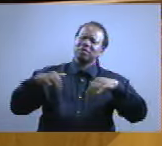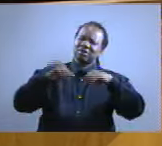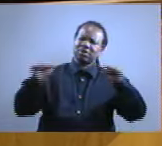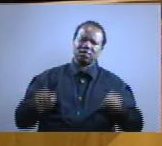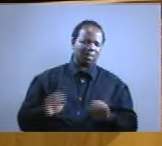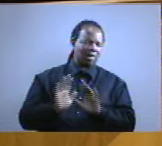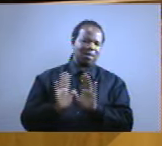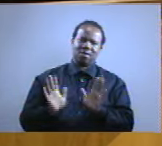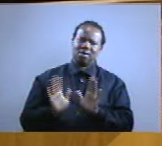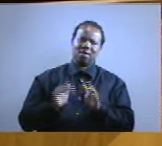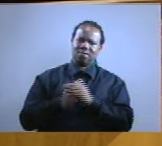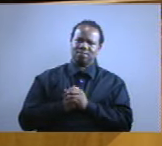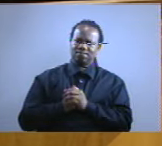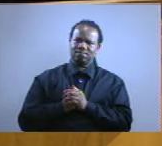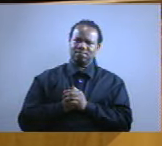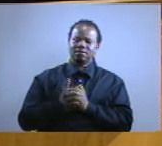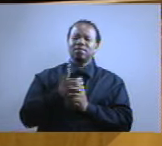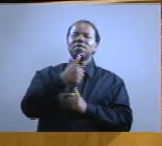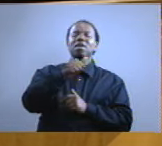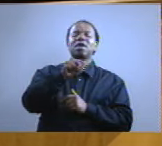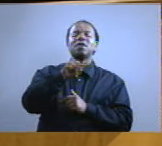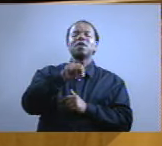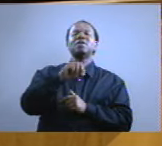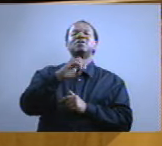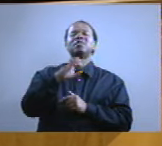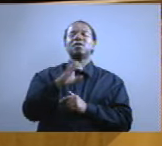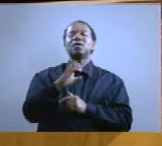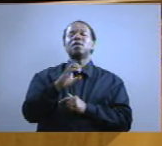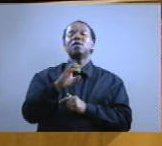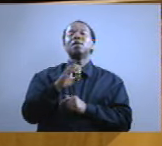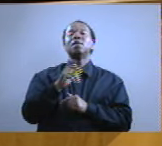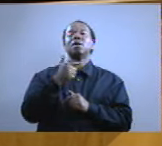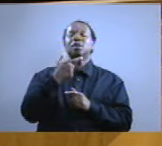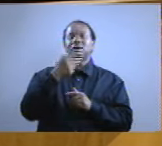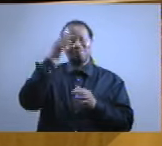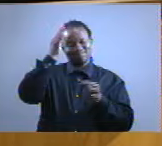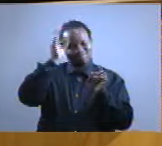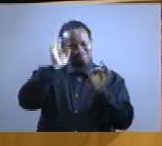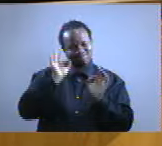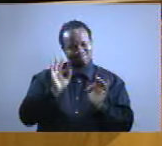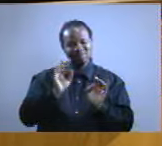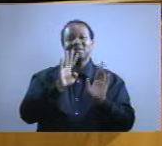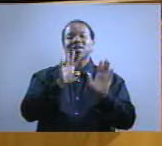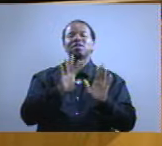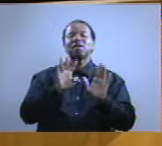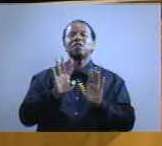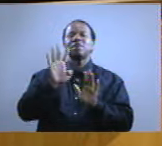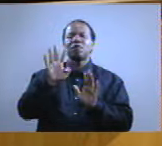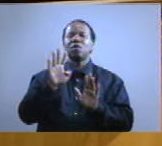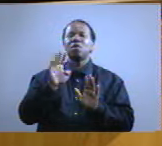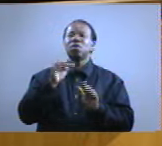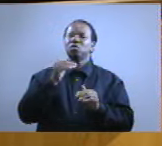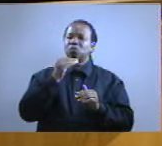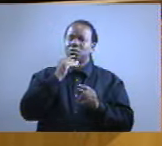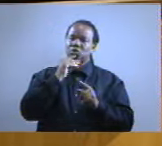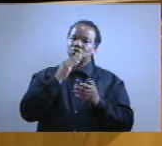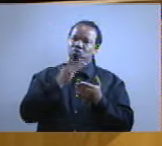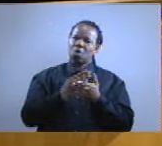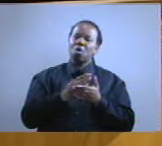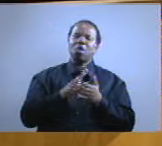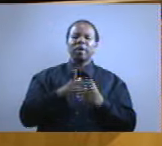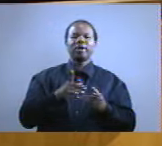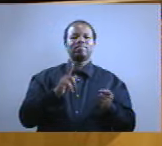critical decisions that the ANC made in 1994 was to ensure that the transition becomes smoother, that